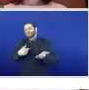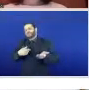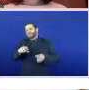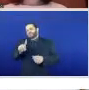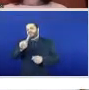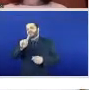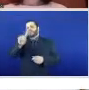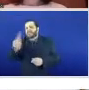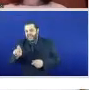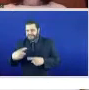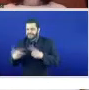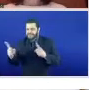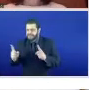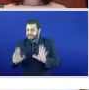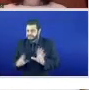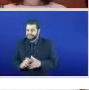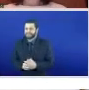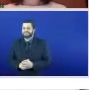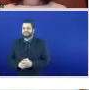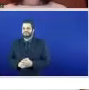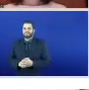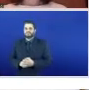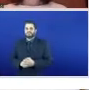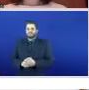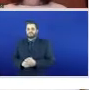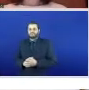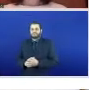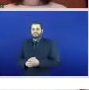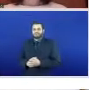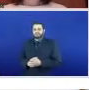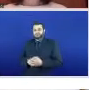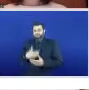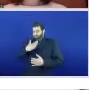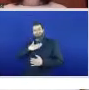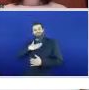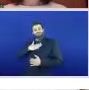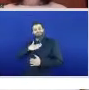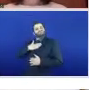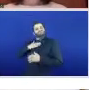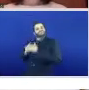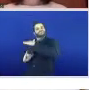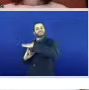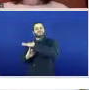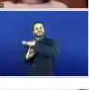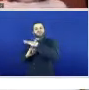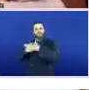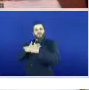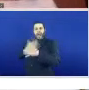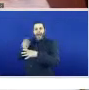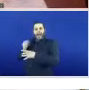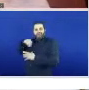pushing, pushing the boundaries even beyond where, you know, definitely institutions or even civil